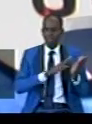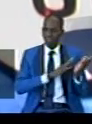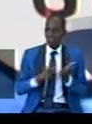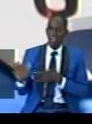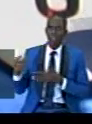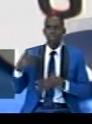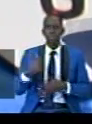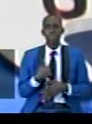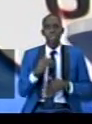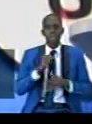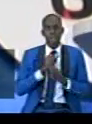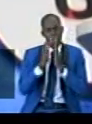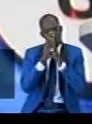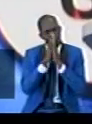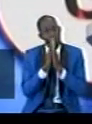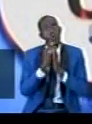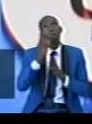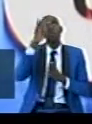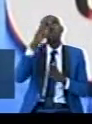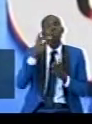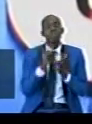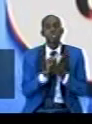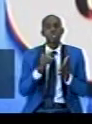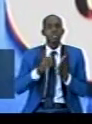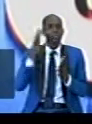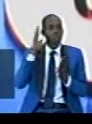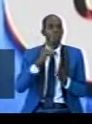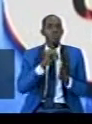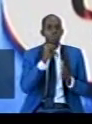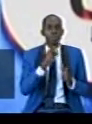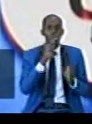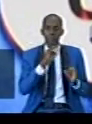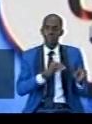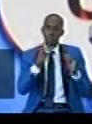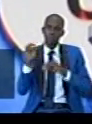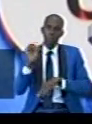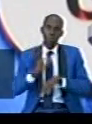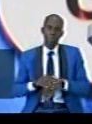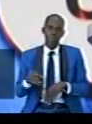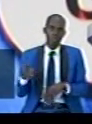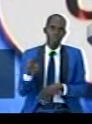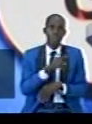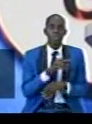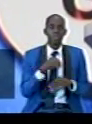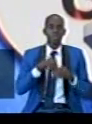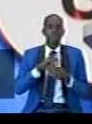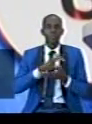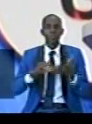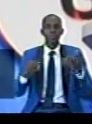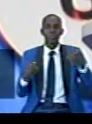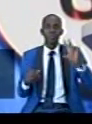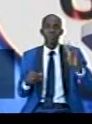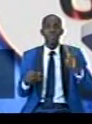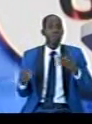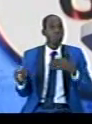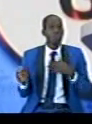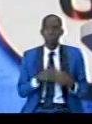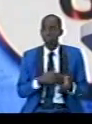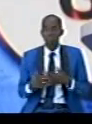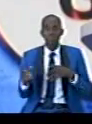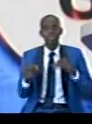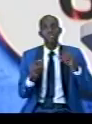may not be laid to their charge. And then in verse 17, notwithstanding,